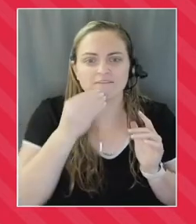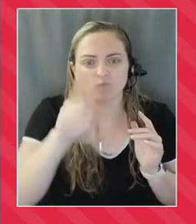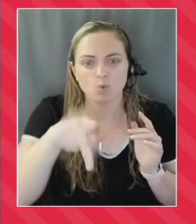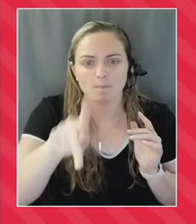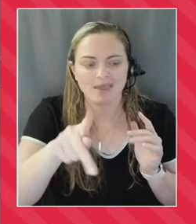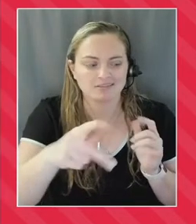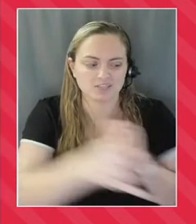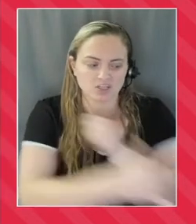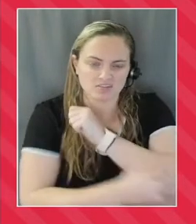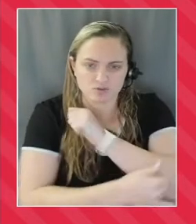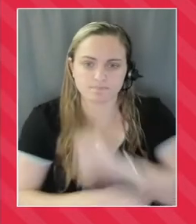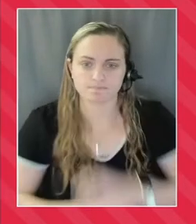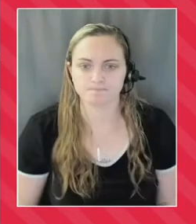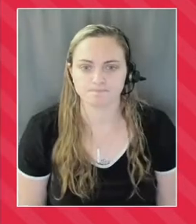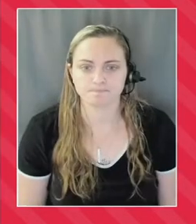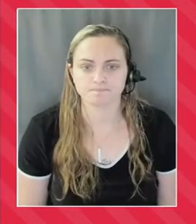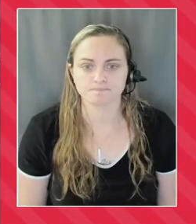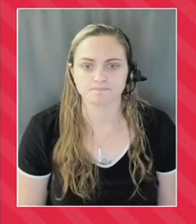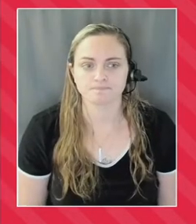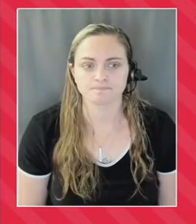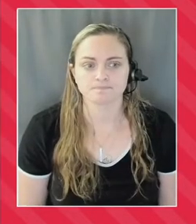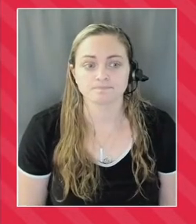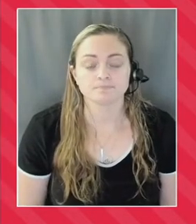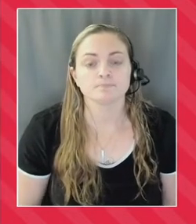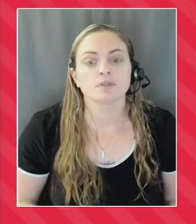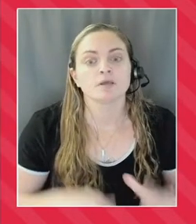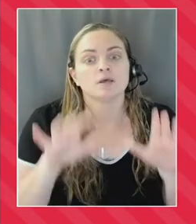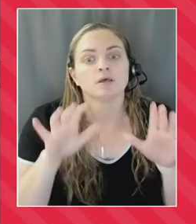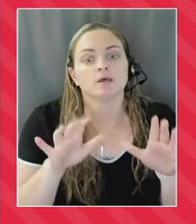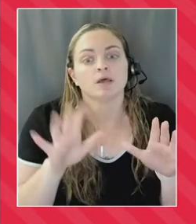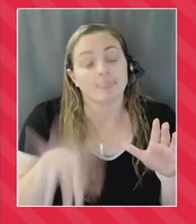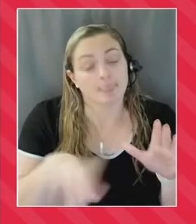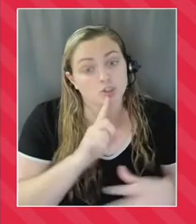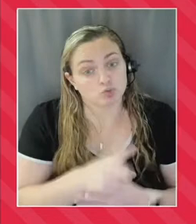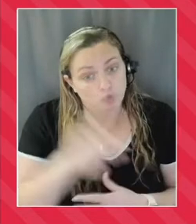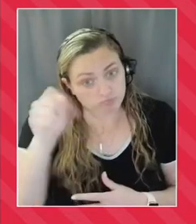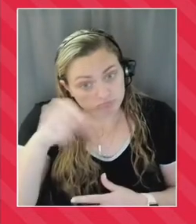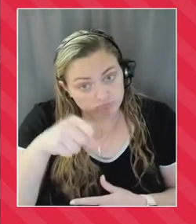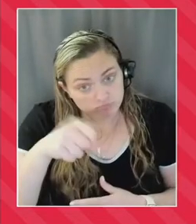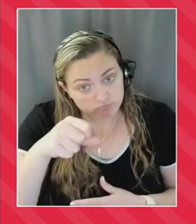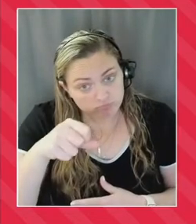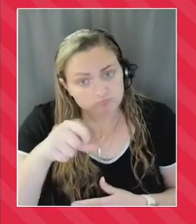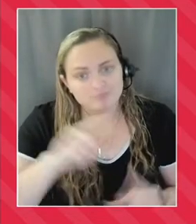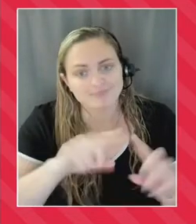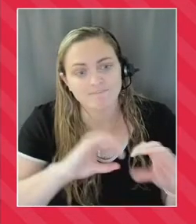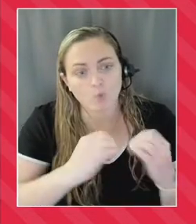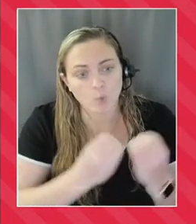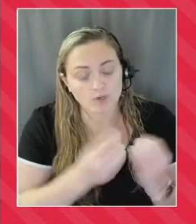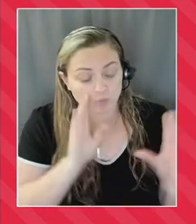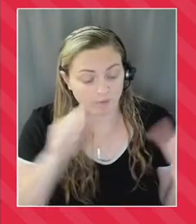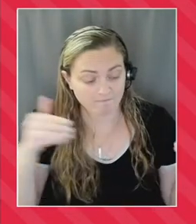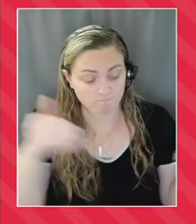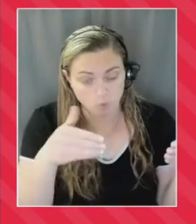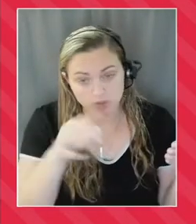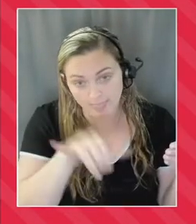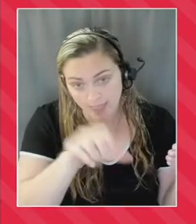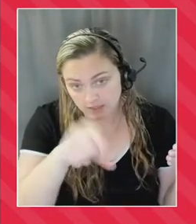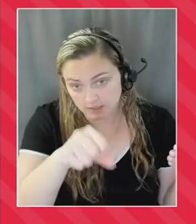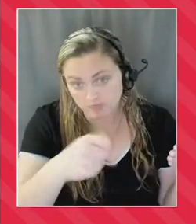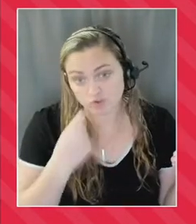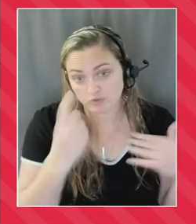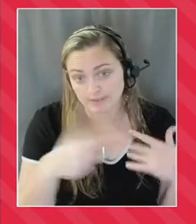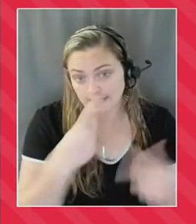country. You know, Courtney, that's true. And organizationally, we've been focusing on that for the last